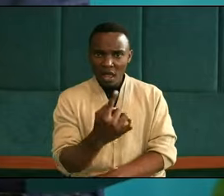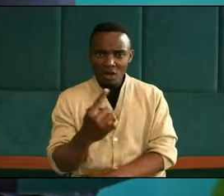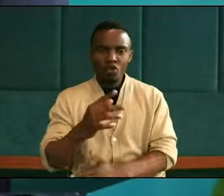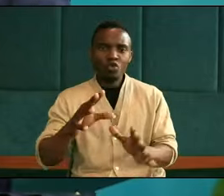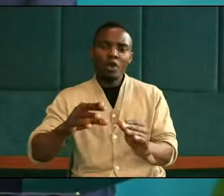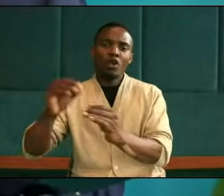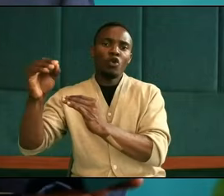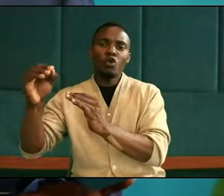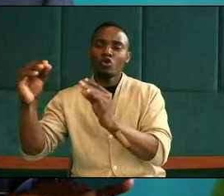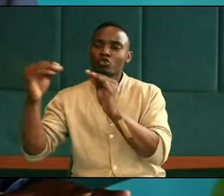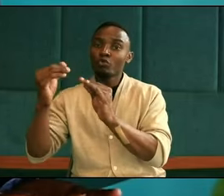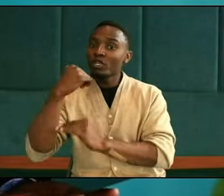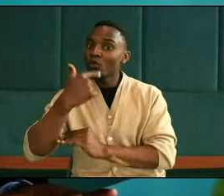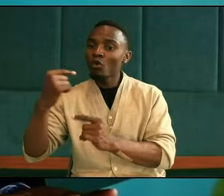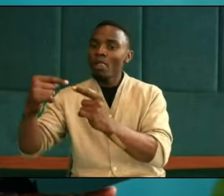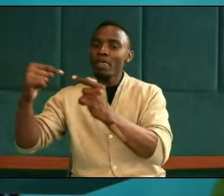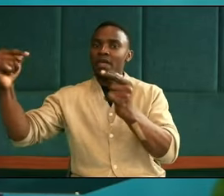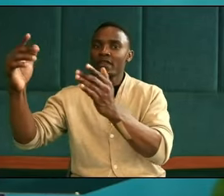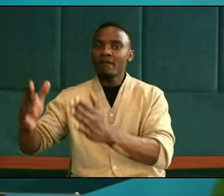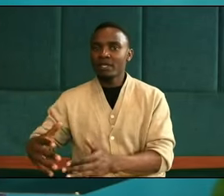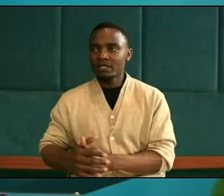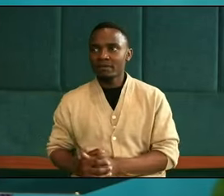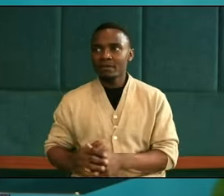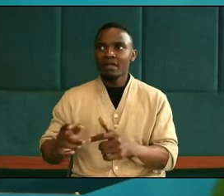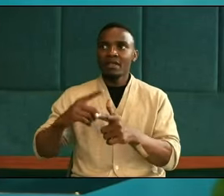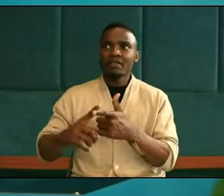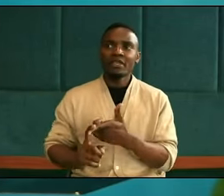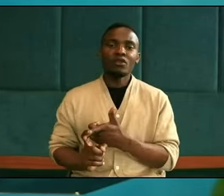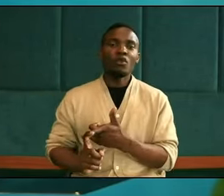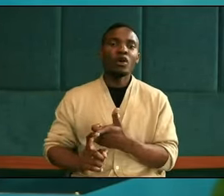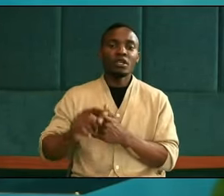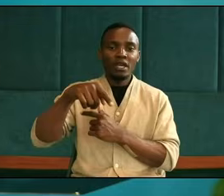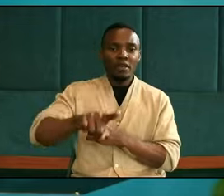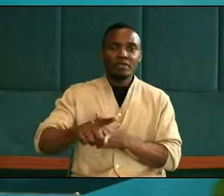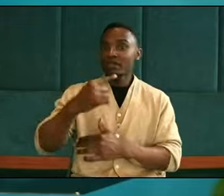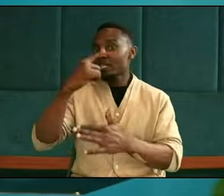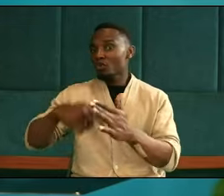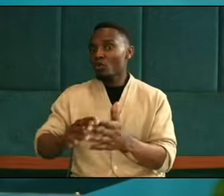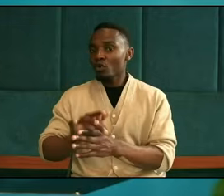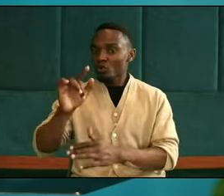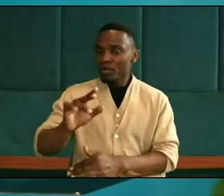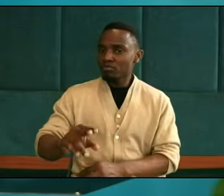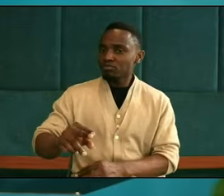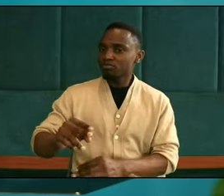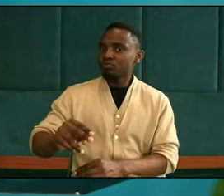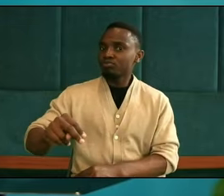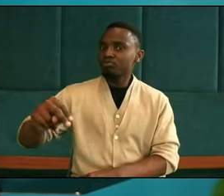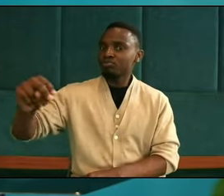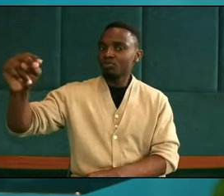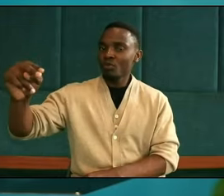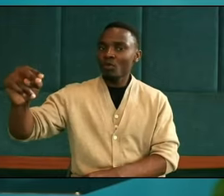these enemies of the army of God. And he decides that he's going to climb up north and face the